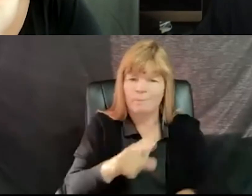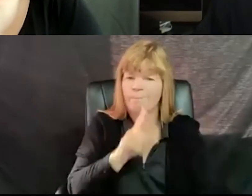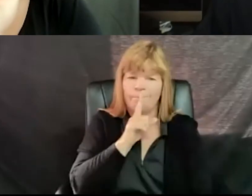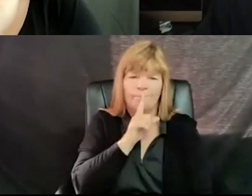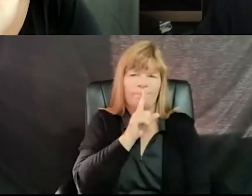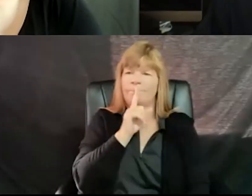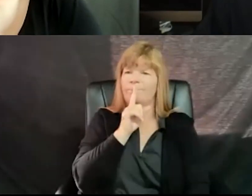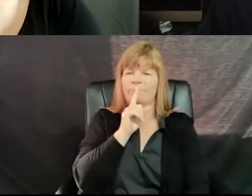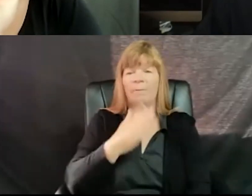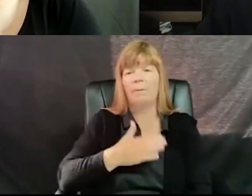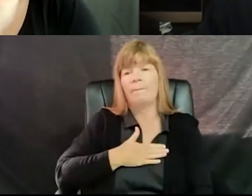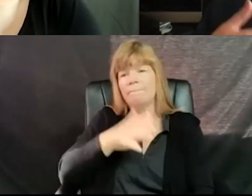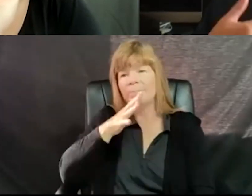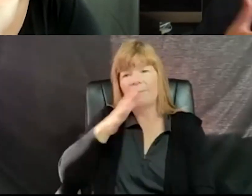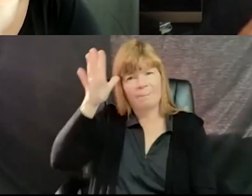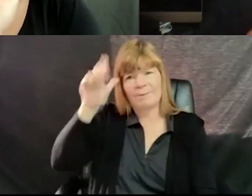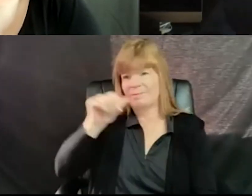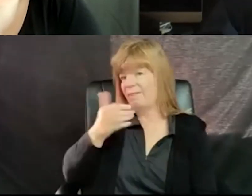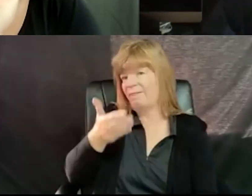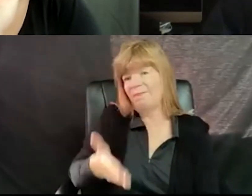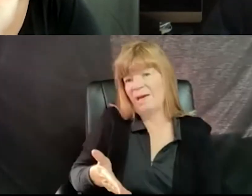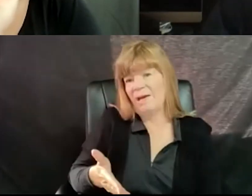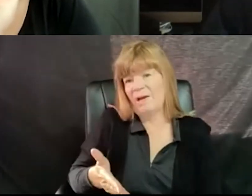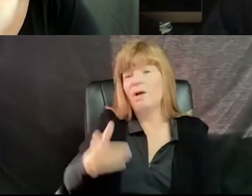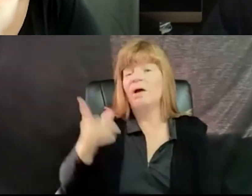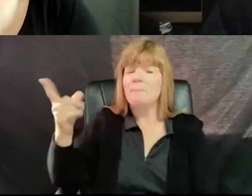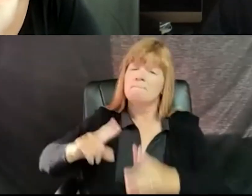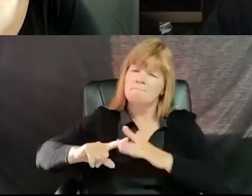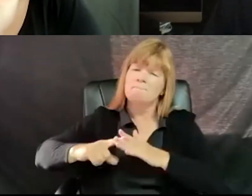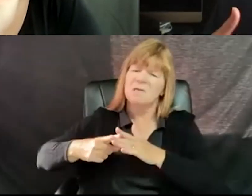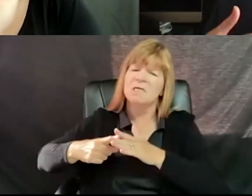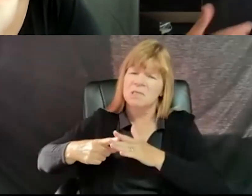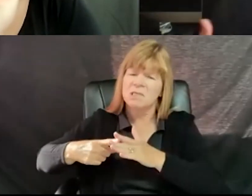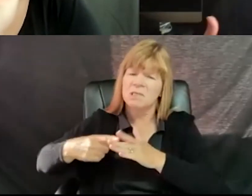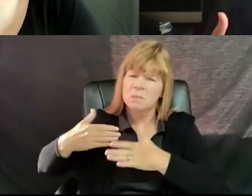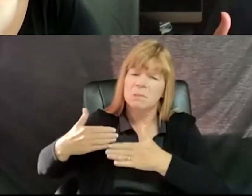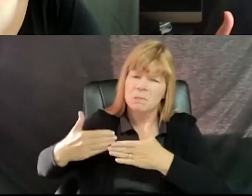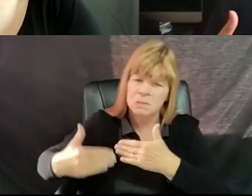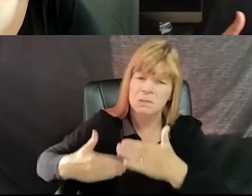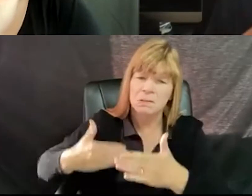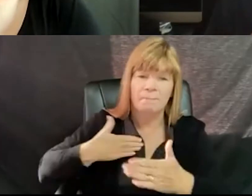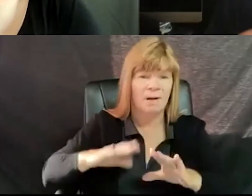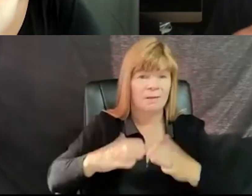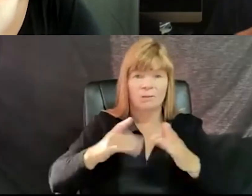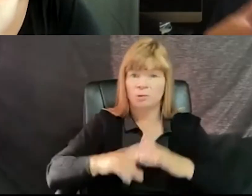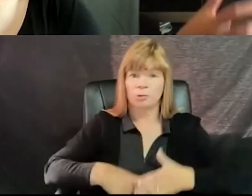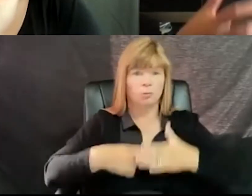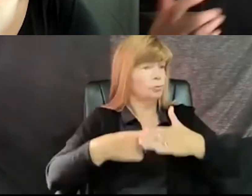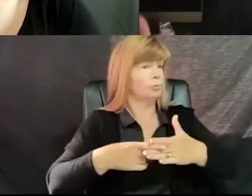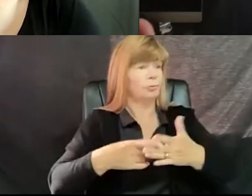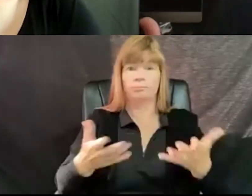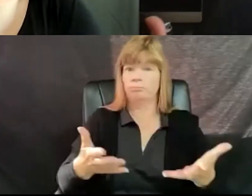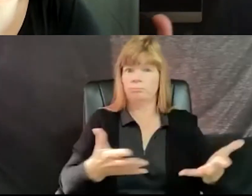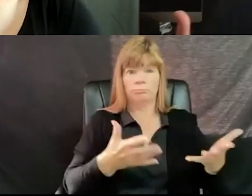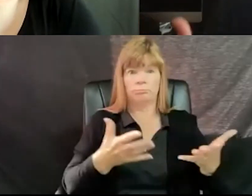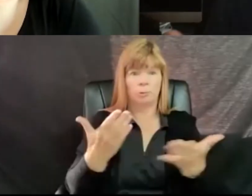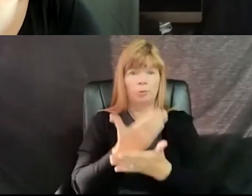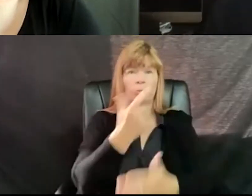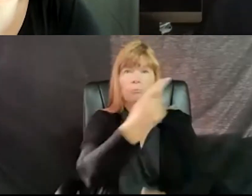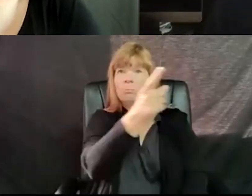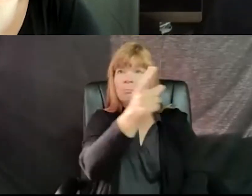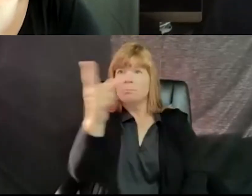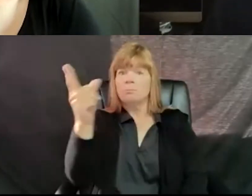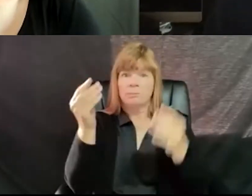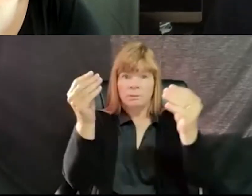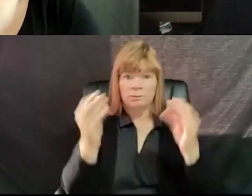My parents weren't there. I mean, they were at the start, but when my classes started and then I had new teachers,